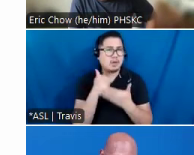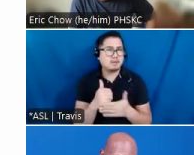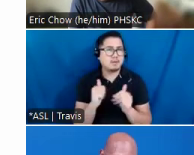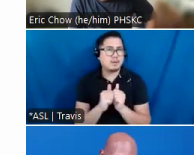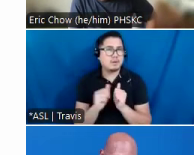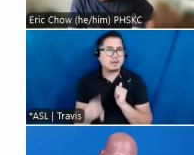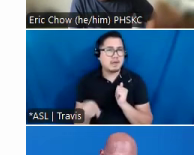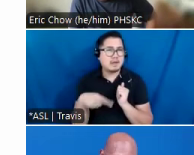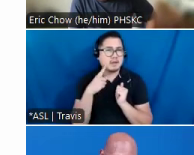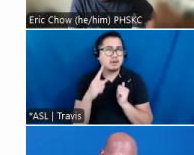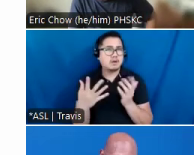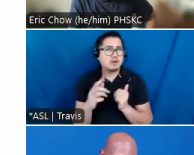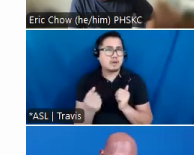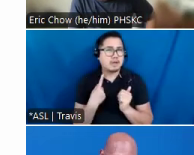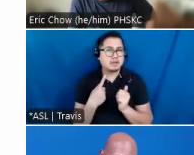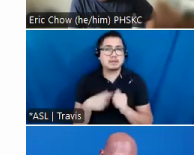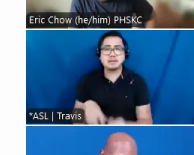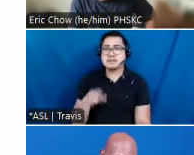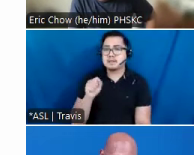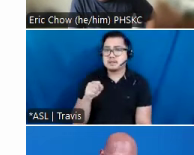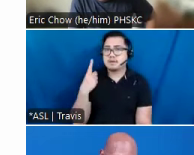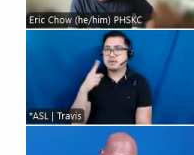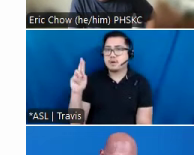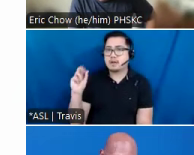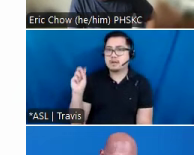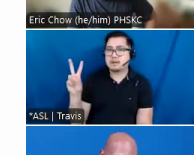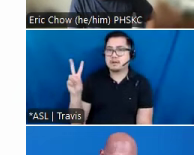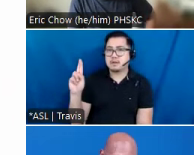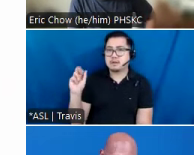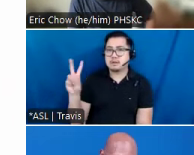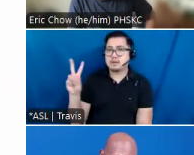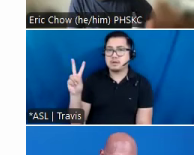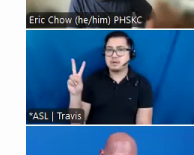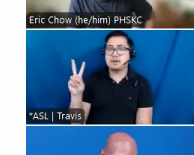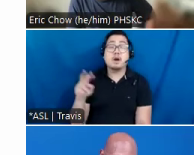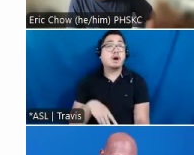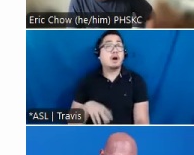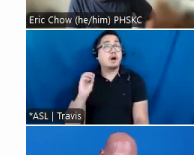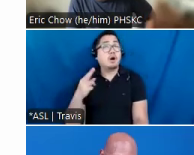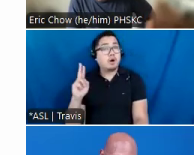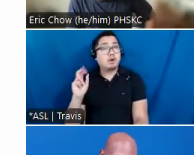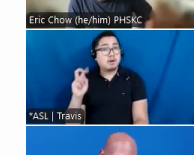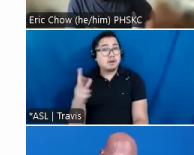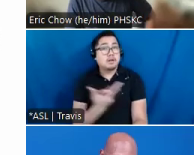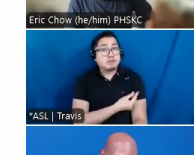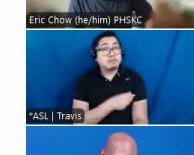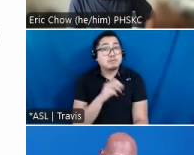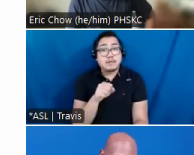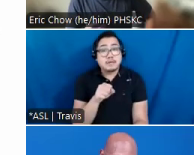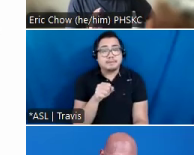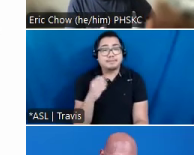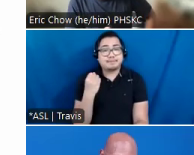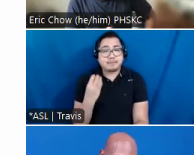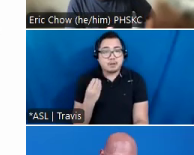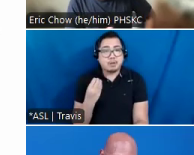know what they're Uh, asking. yeah, for Yeah, go ahead. RSV, the RSV immunity. Oh, the RSV Yeah. immunization. Okay. Yeah. So